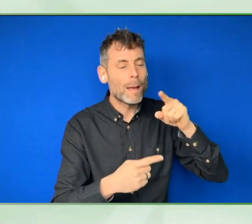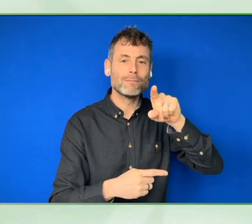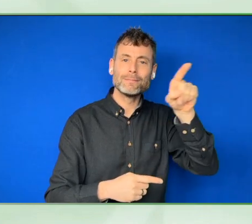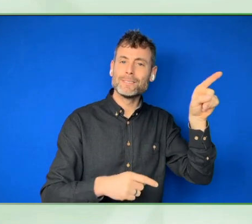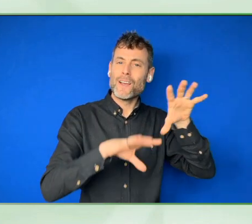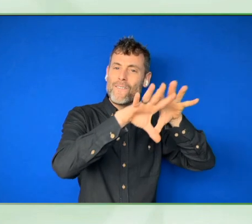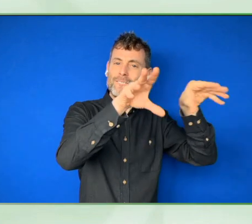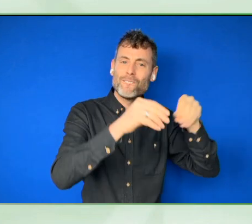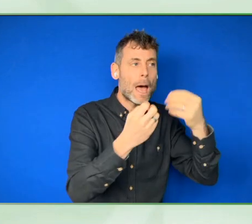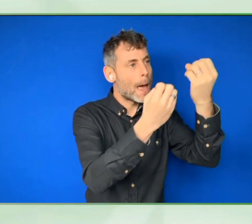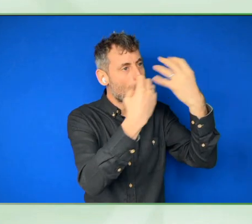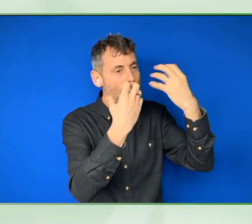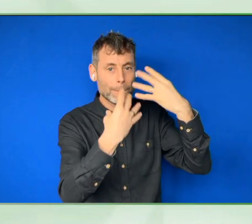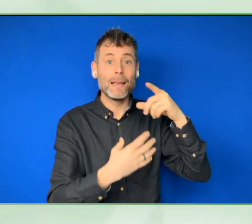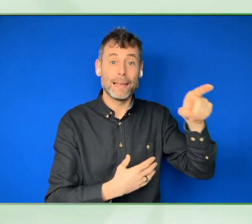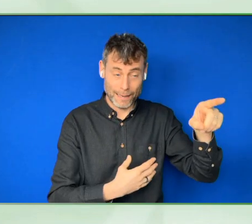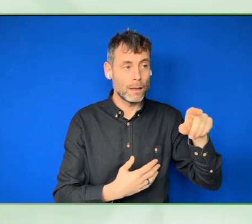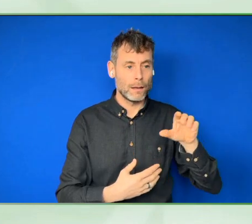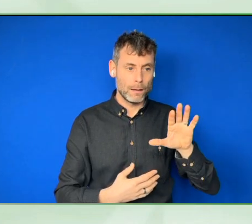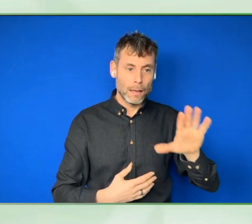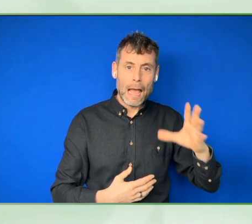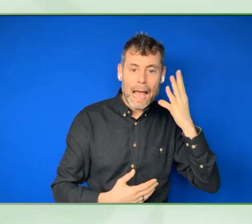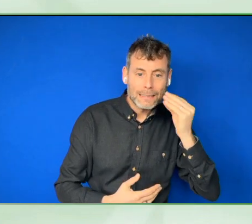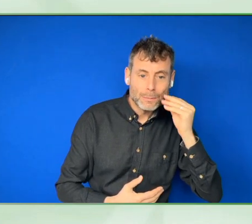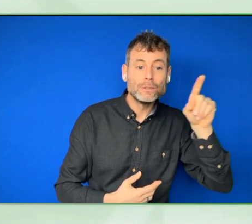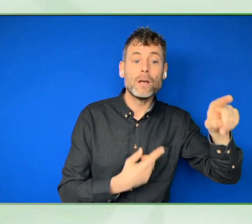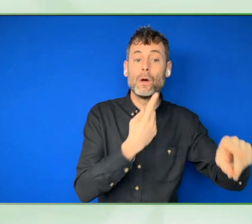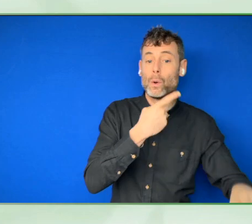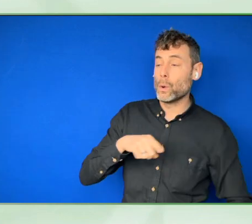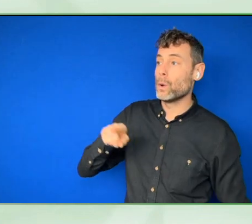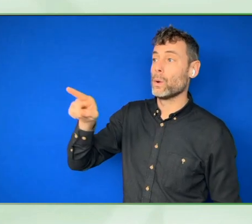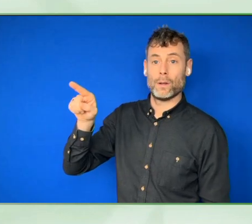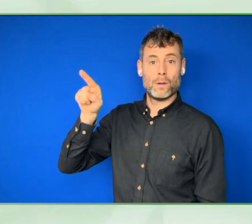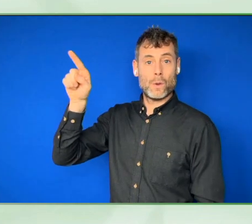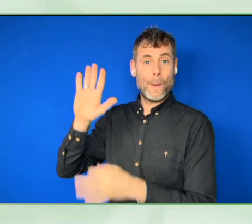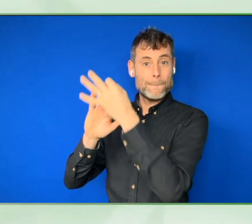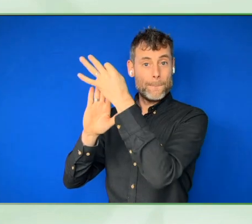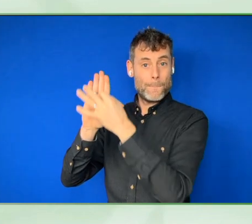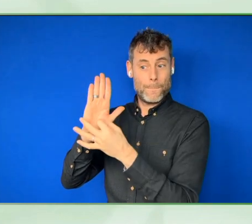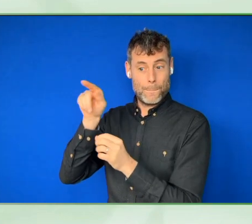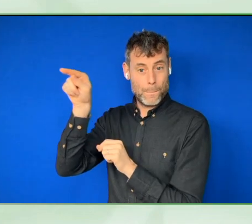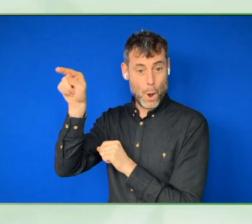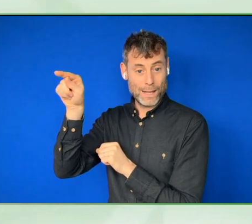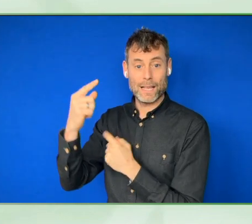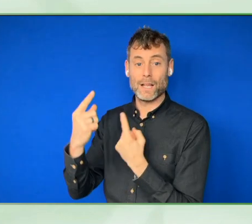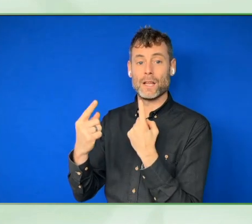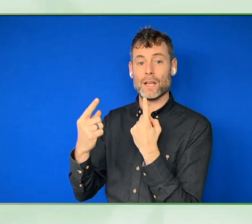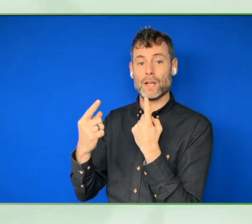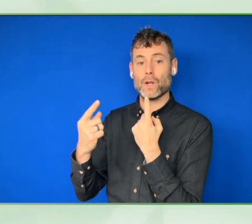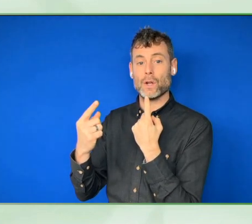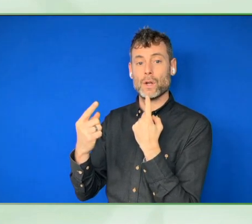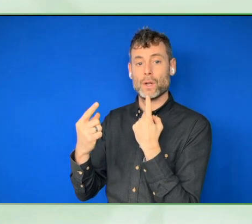to the politicians, to the bureaucracy who are policy makers, talk to them in